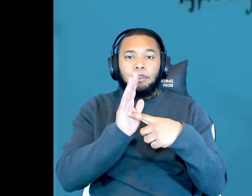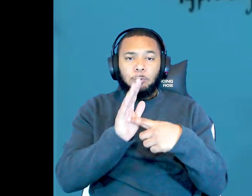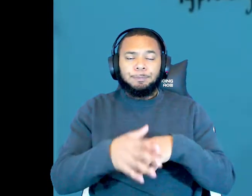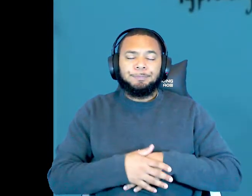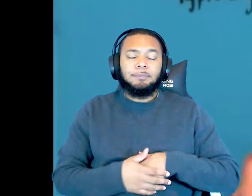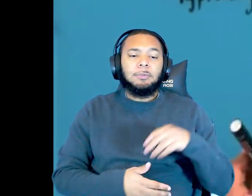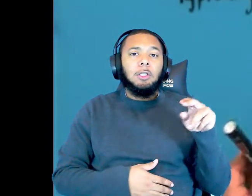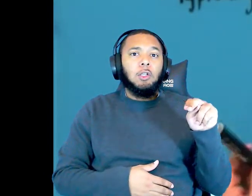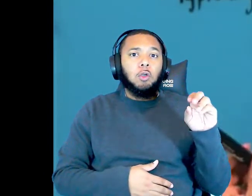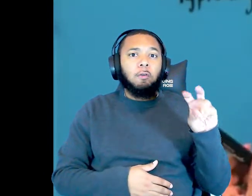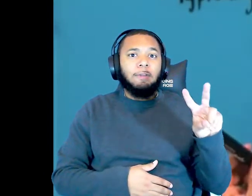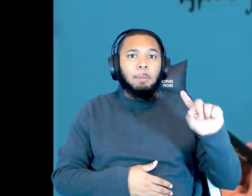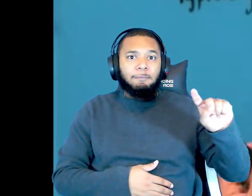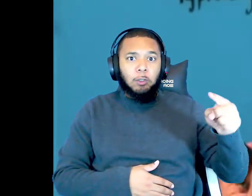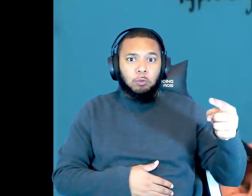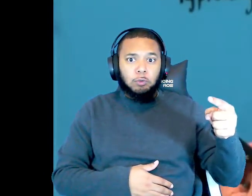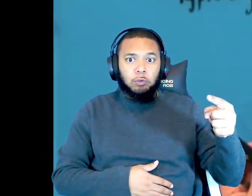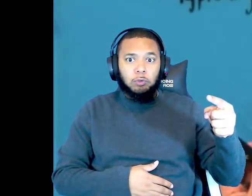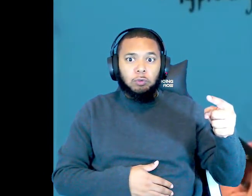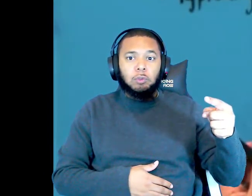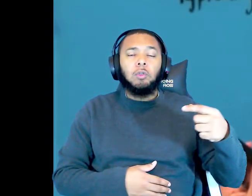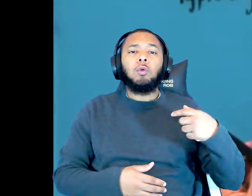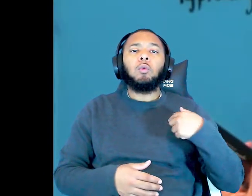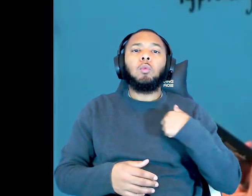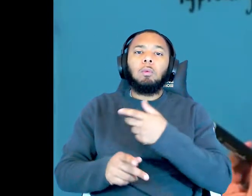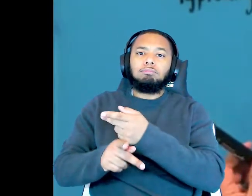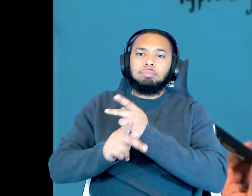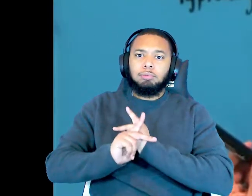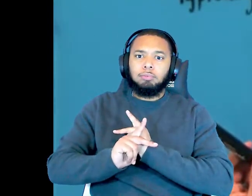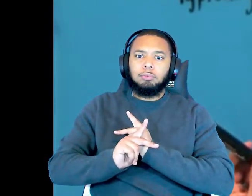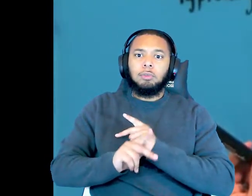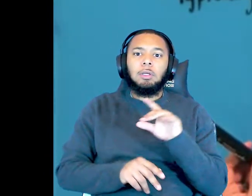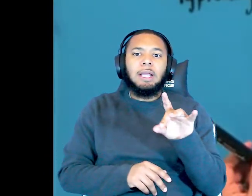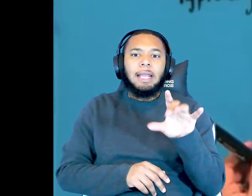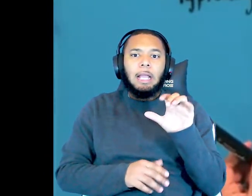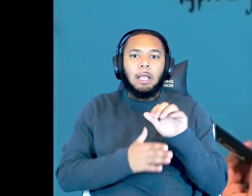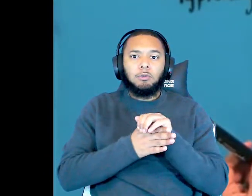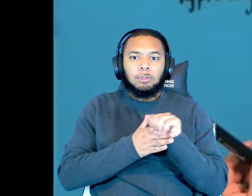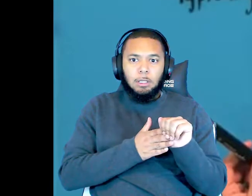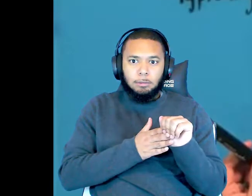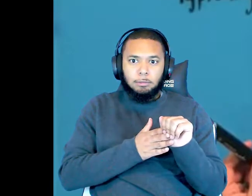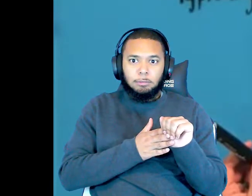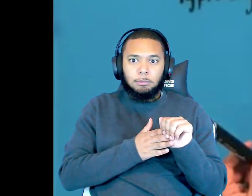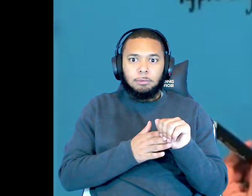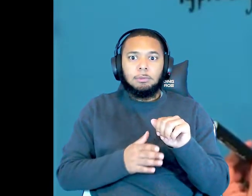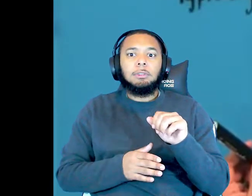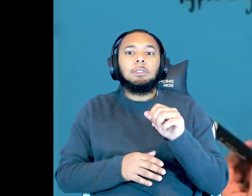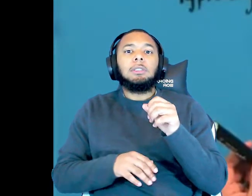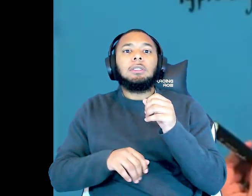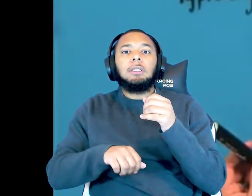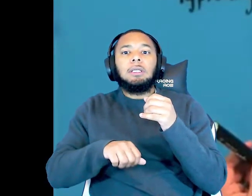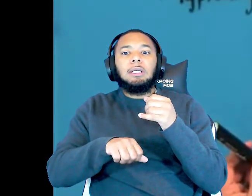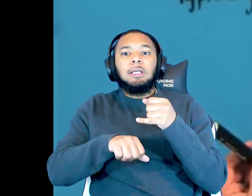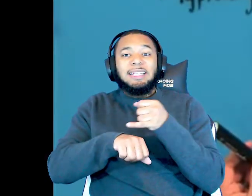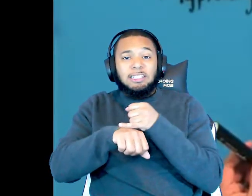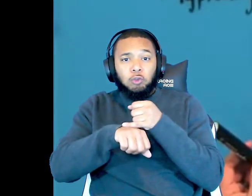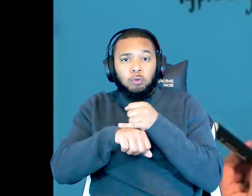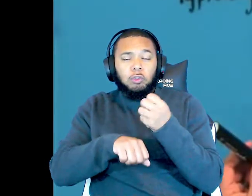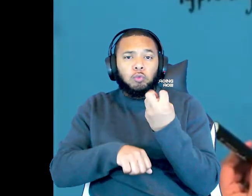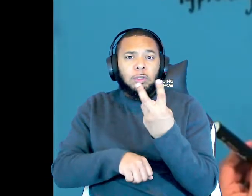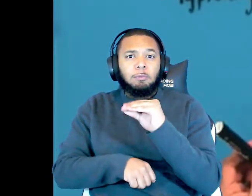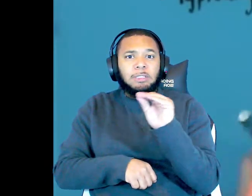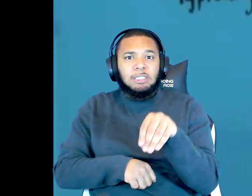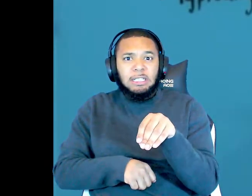November, we take out a promissory note for $800 at 12% ordinary interest